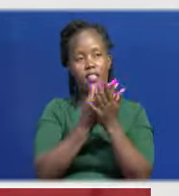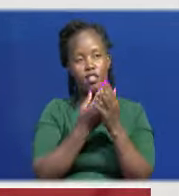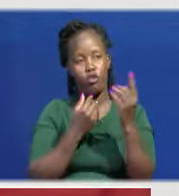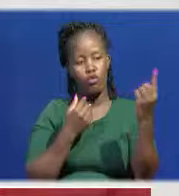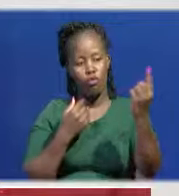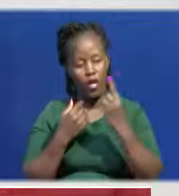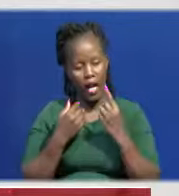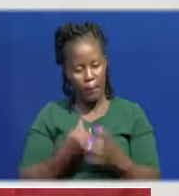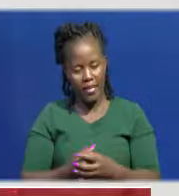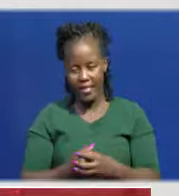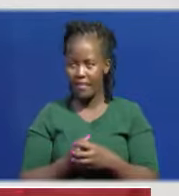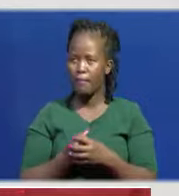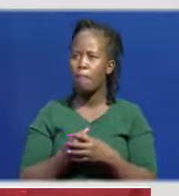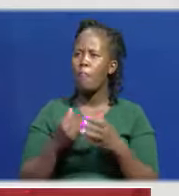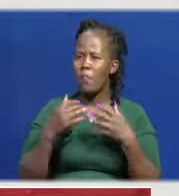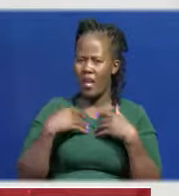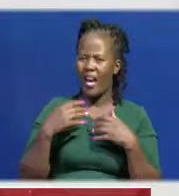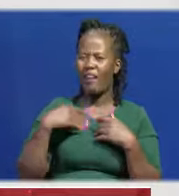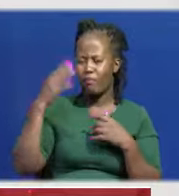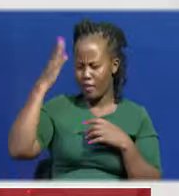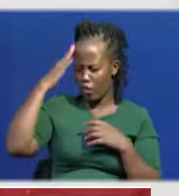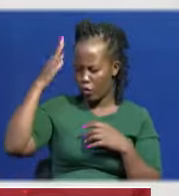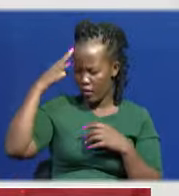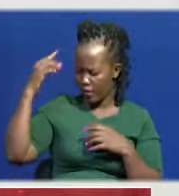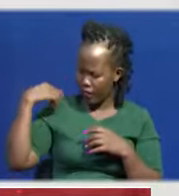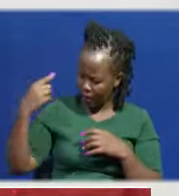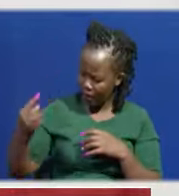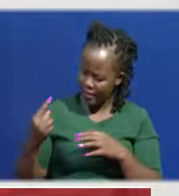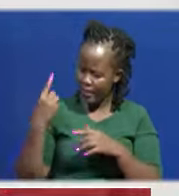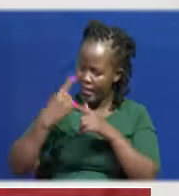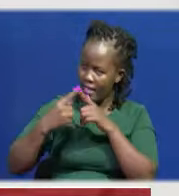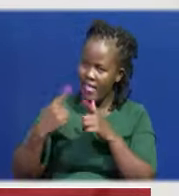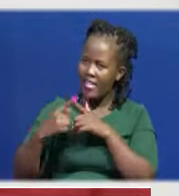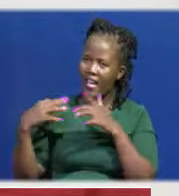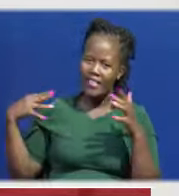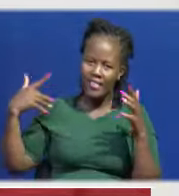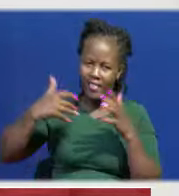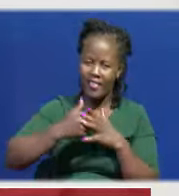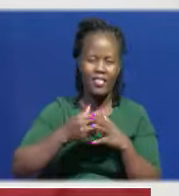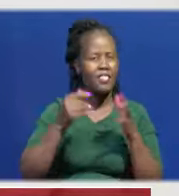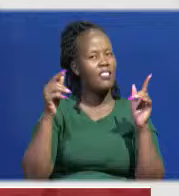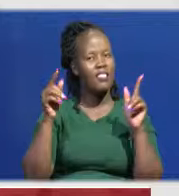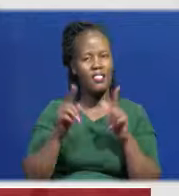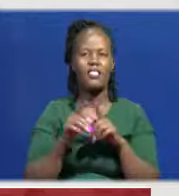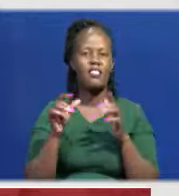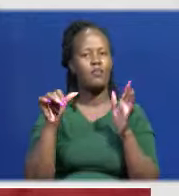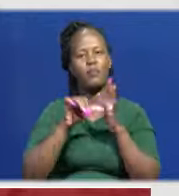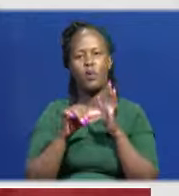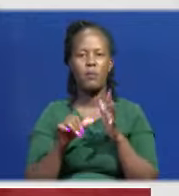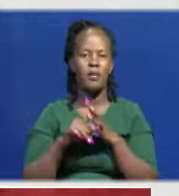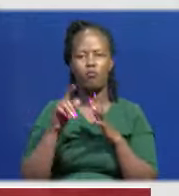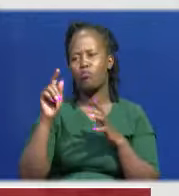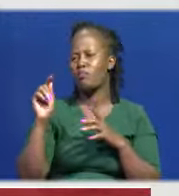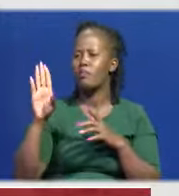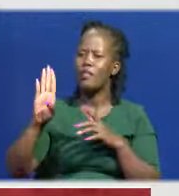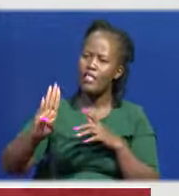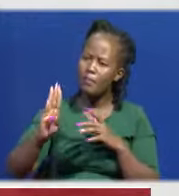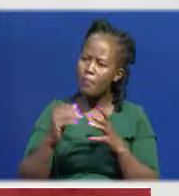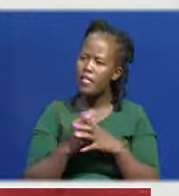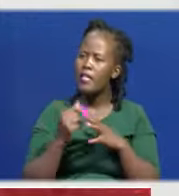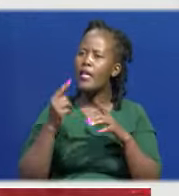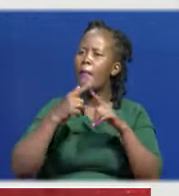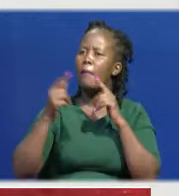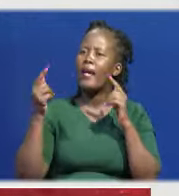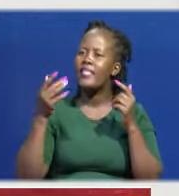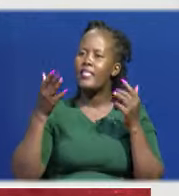ma'am. Now, we've already seen the statistics. Several years down the line, we're still tackling tuberculosis. But now in the